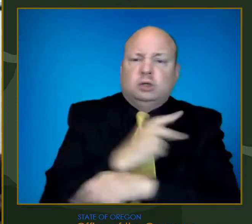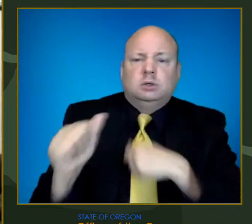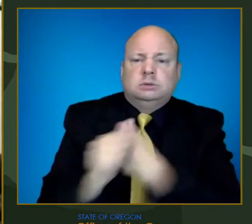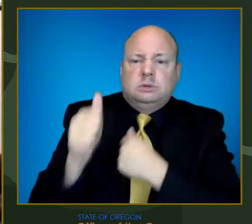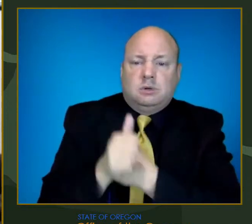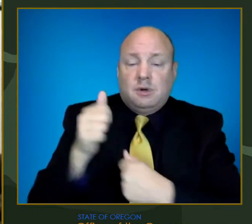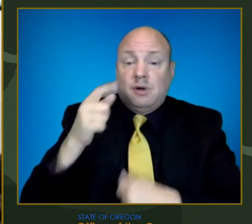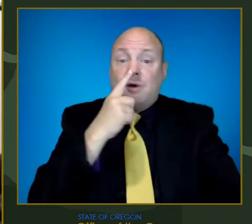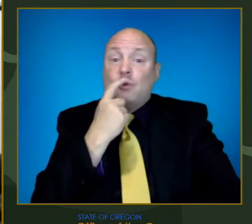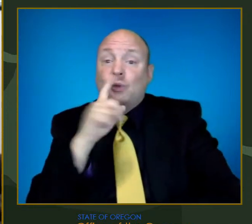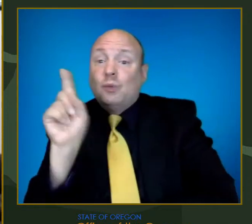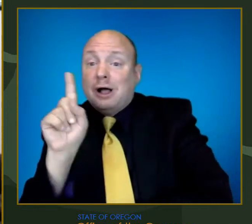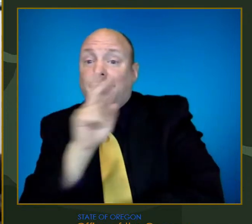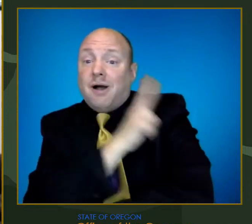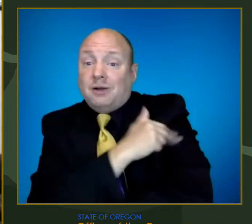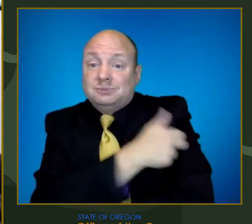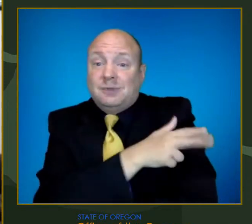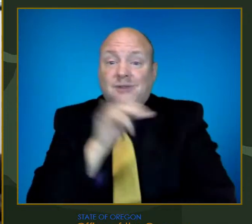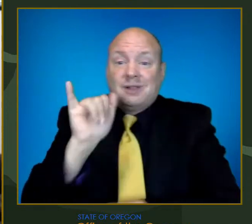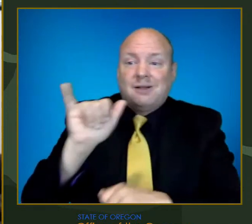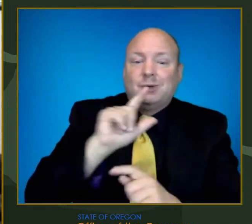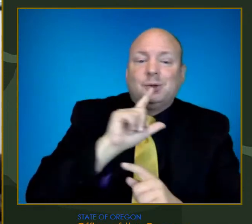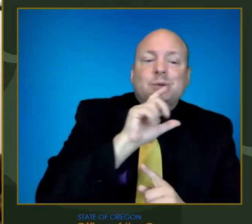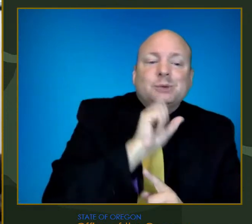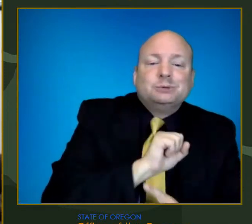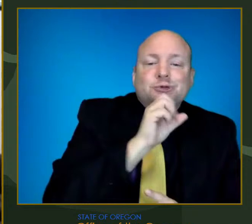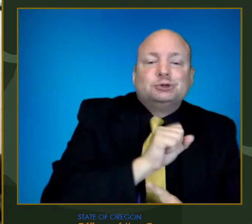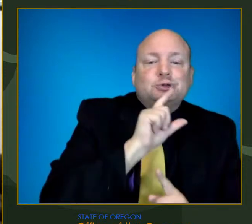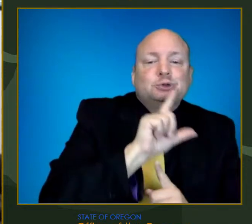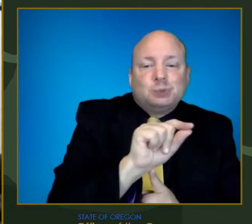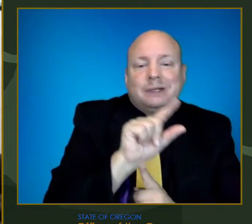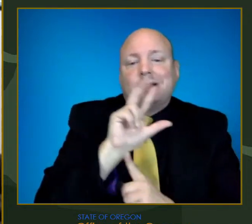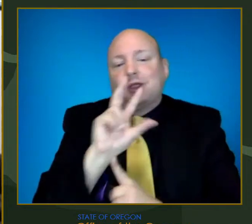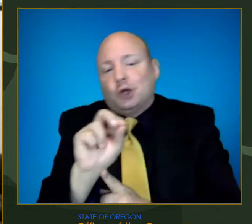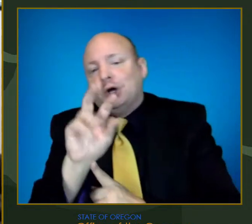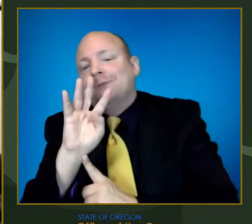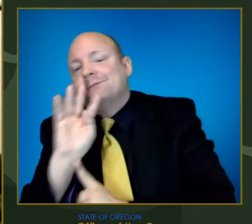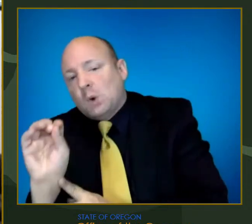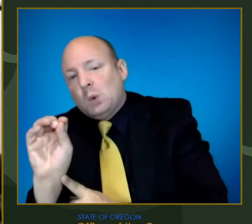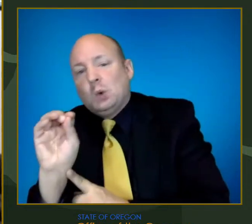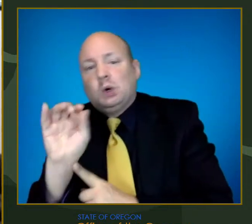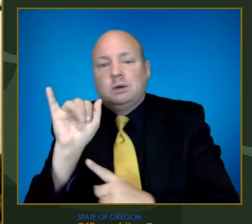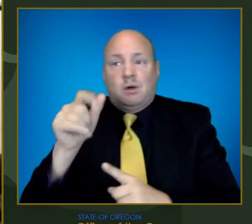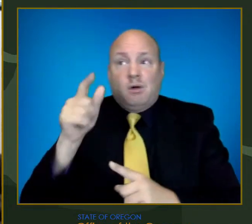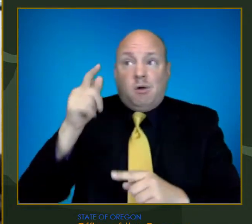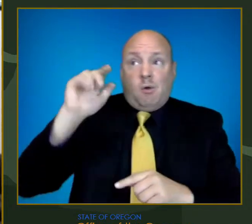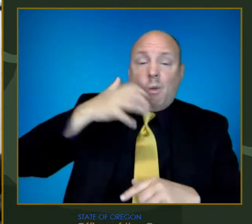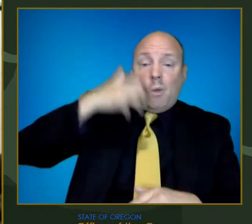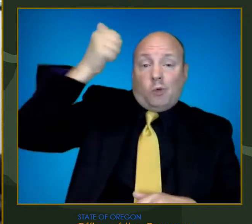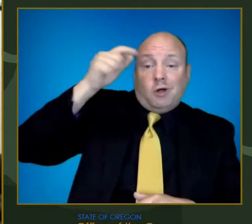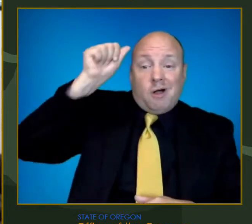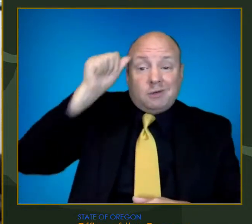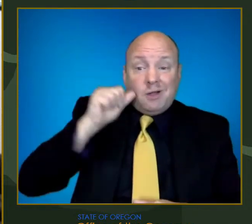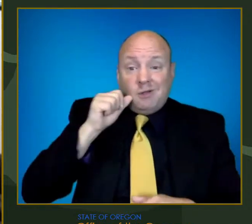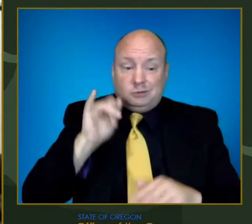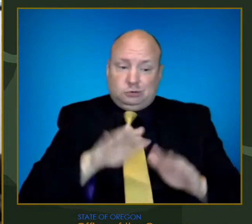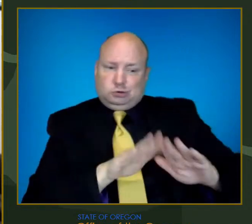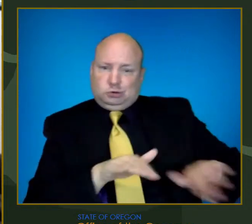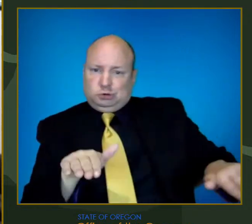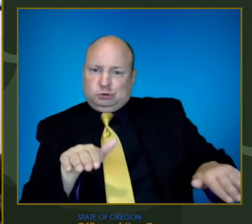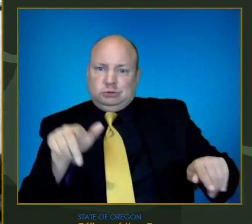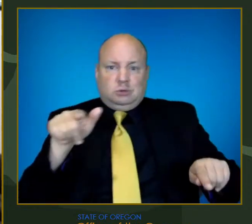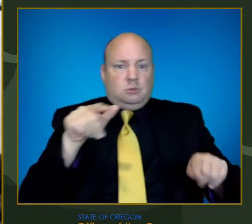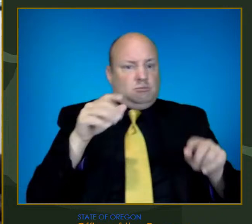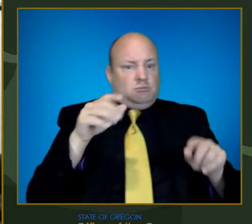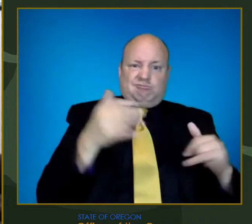died. Older adults and children around you are more at risk if you get this highly contagious variant. And if you're still not ready to get